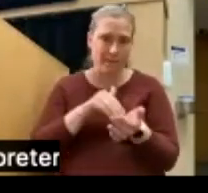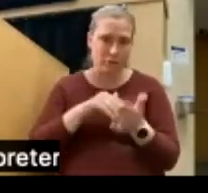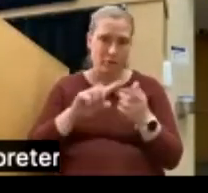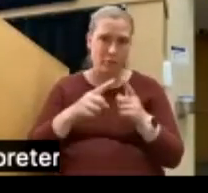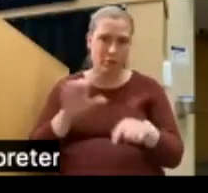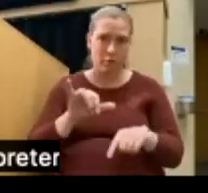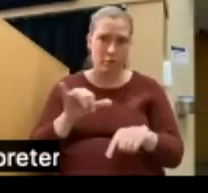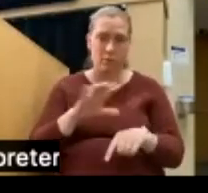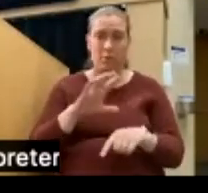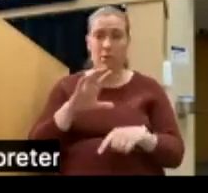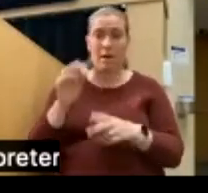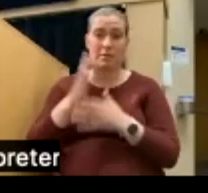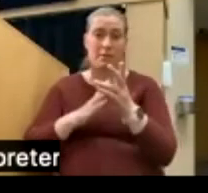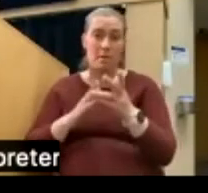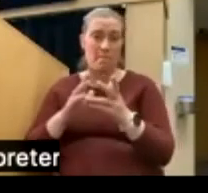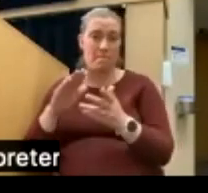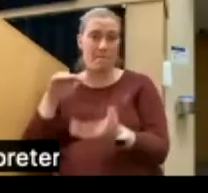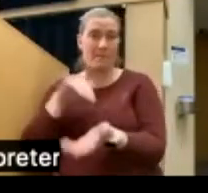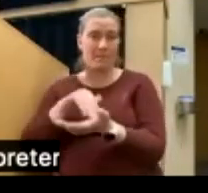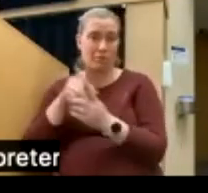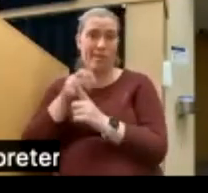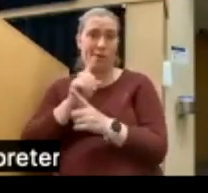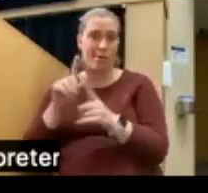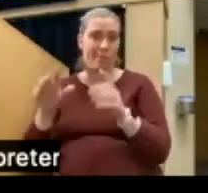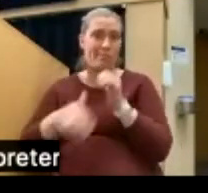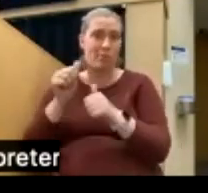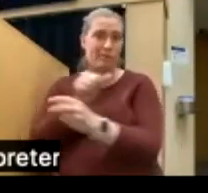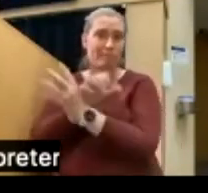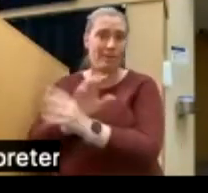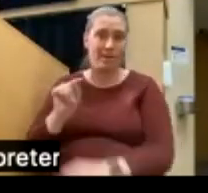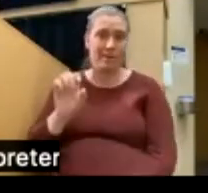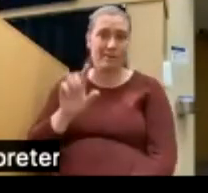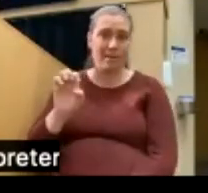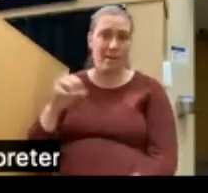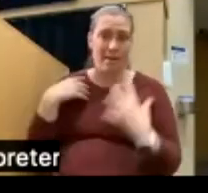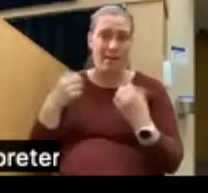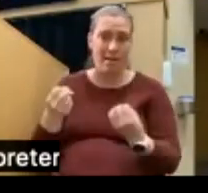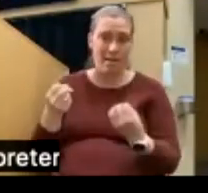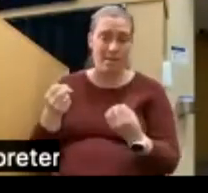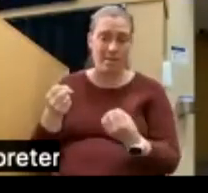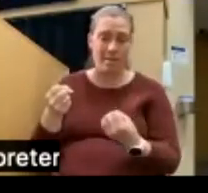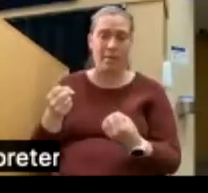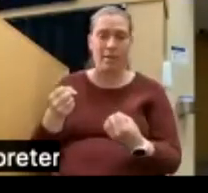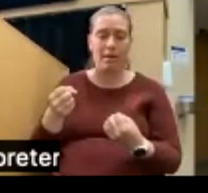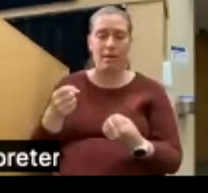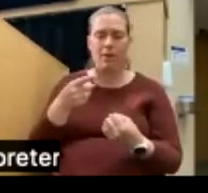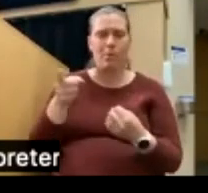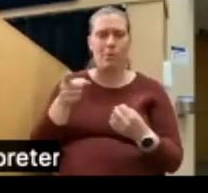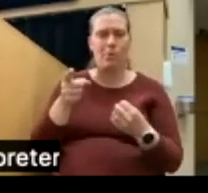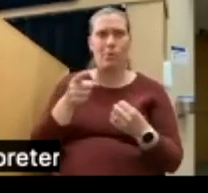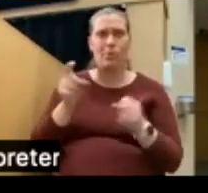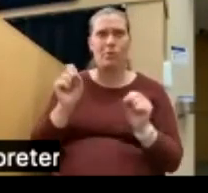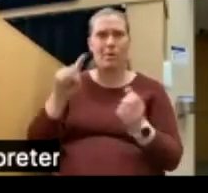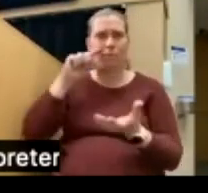who are doing telehealth too, is that you're able to sort of recognize, because we've sort of had this ridiculous